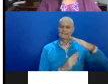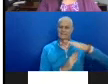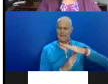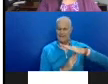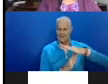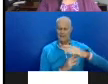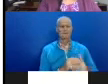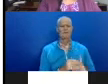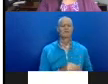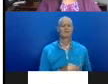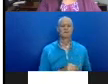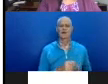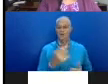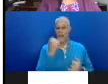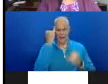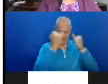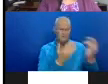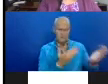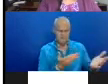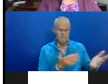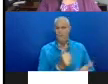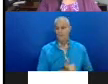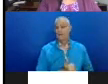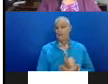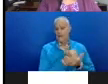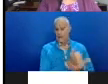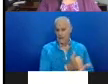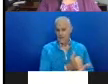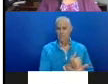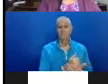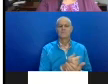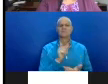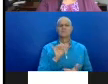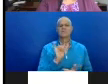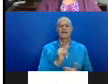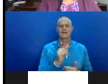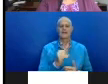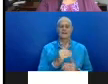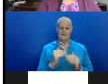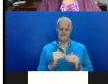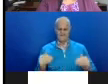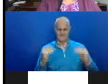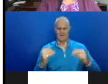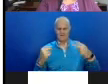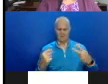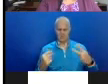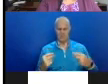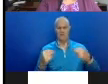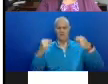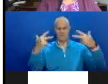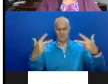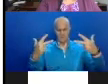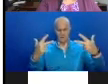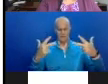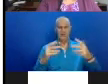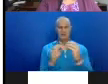the guys have, that it's often helpful to. So the process here of this phase two and phase three is about trying to repair harm